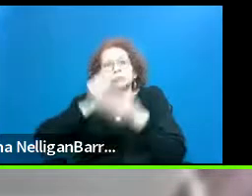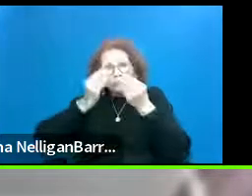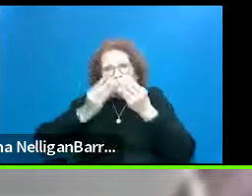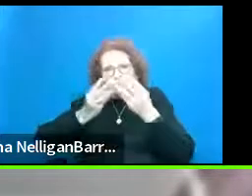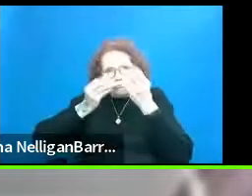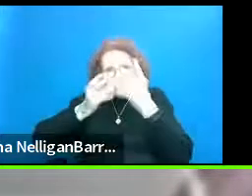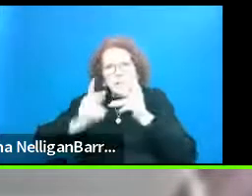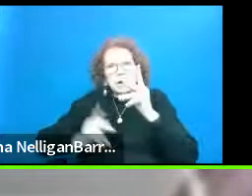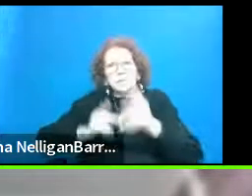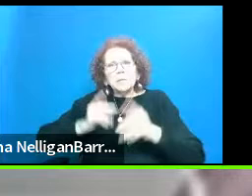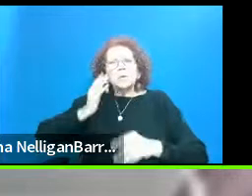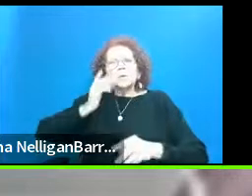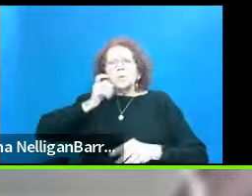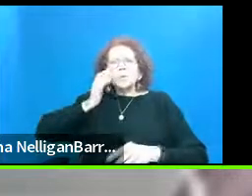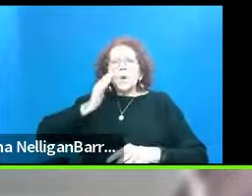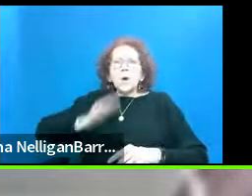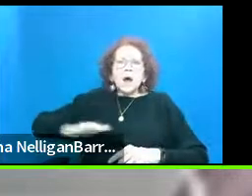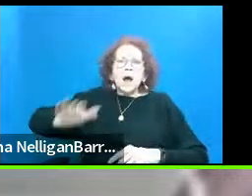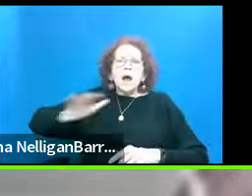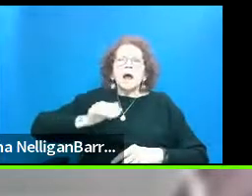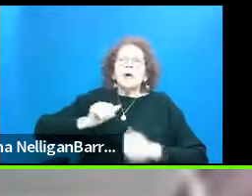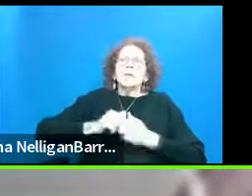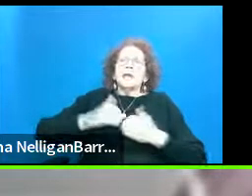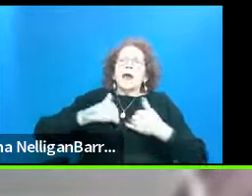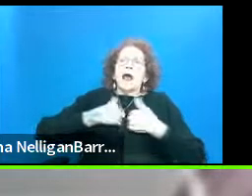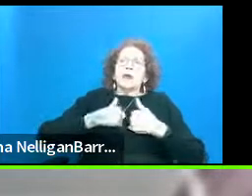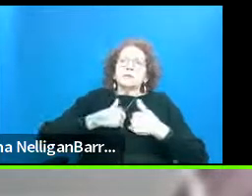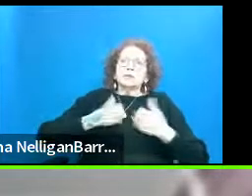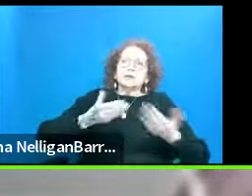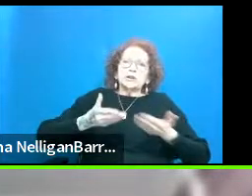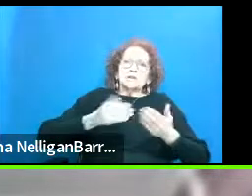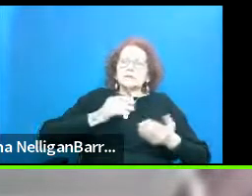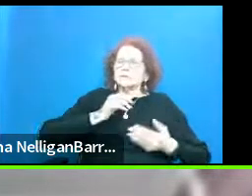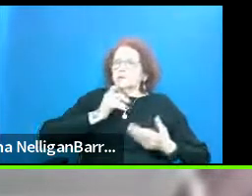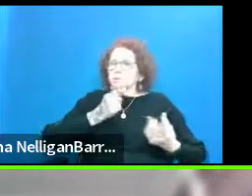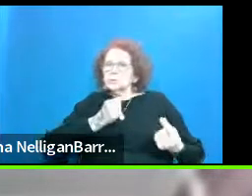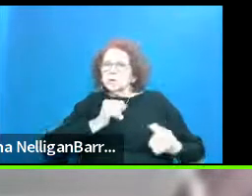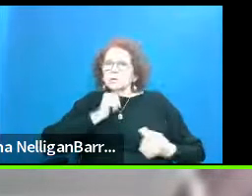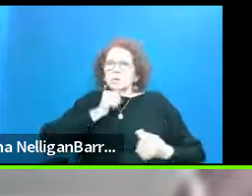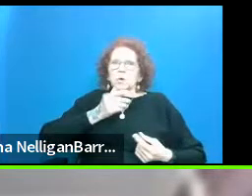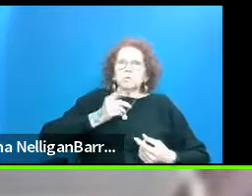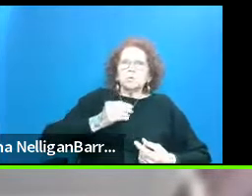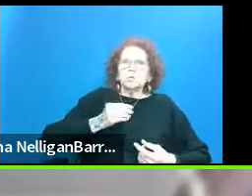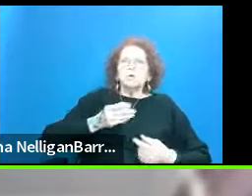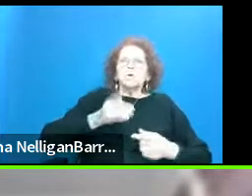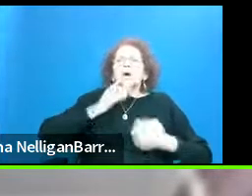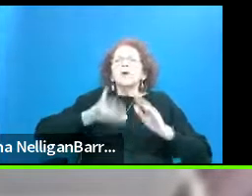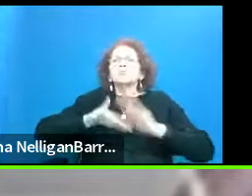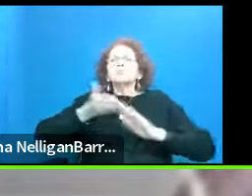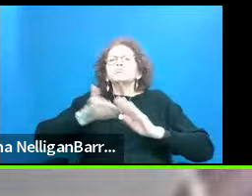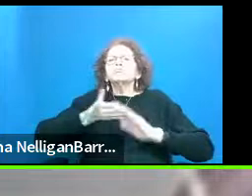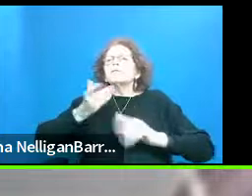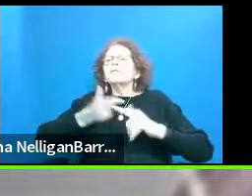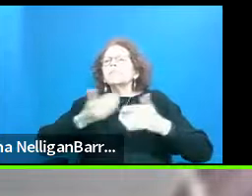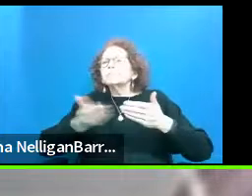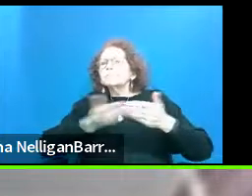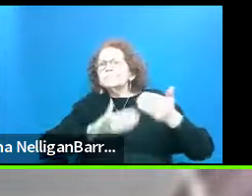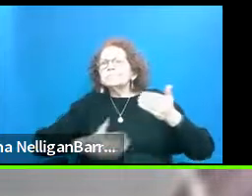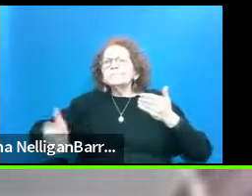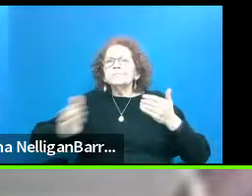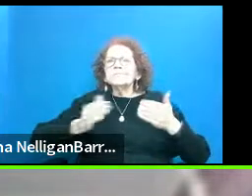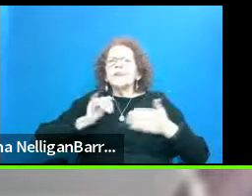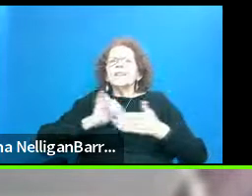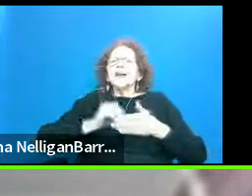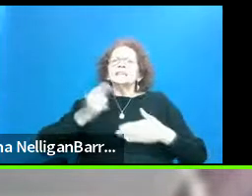do and what they don't do, and how, they're going to be operating going forward. So that's something that Commissioner Green had mentioned that they will be working on in